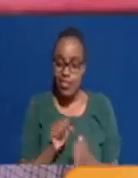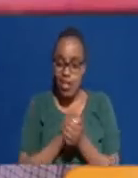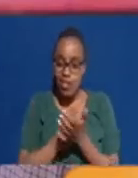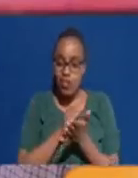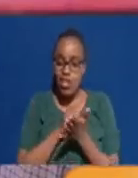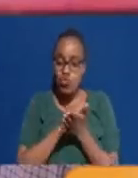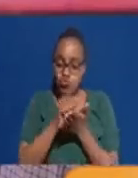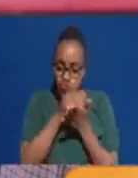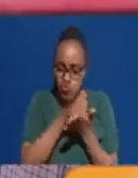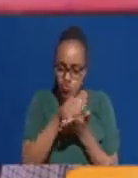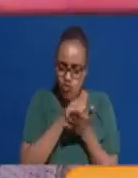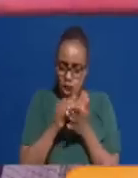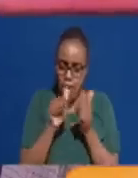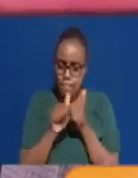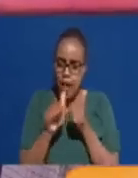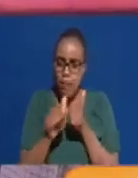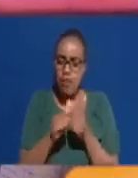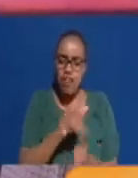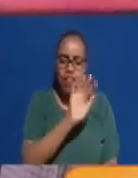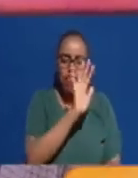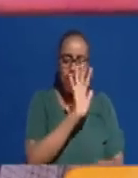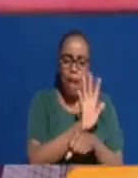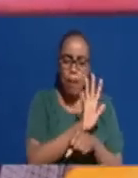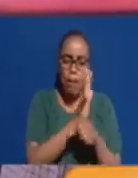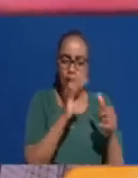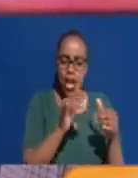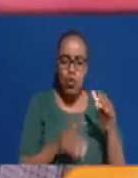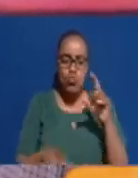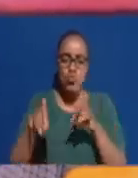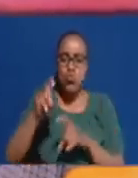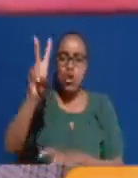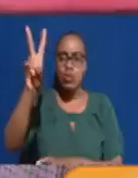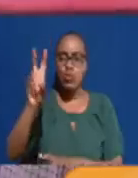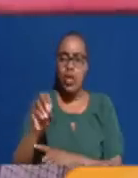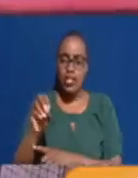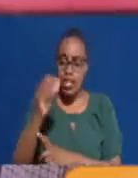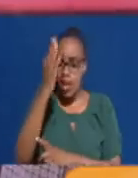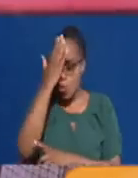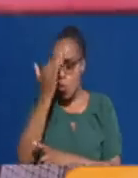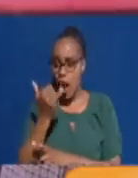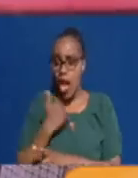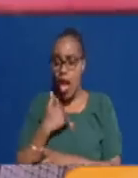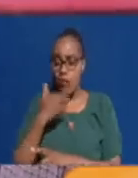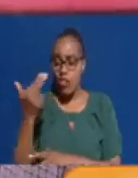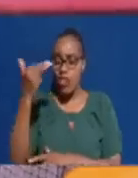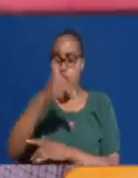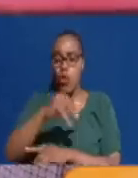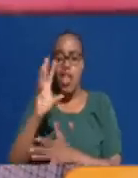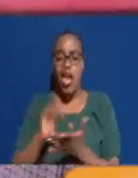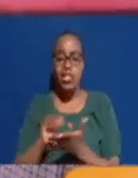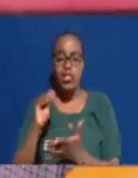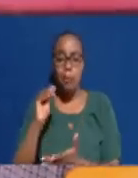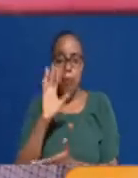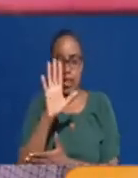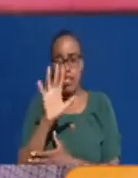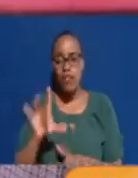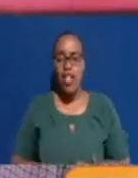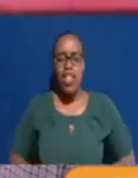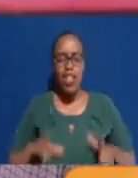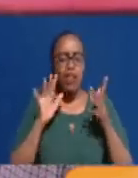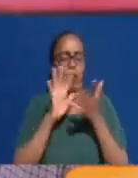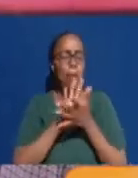gorogoro, which used to be 5 shillings, is now 20 shillings because the price of fuel has gone up. Life has